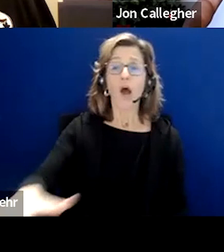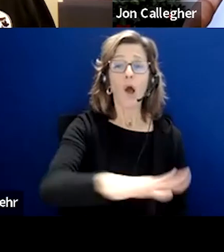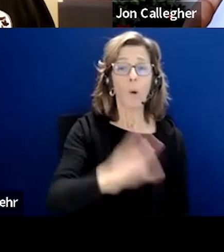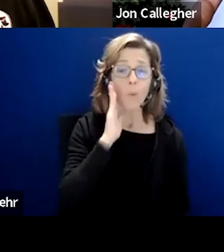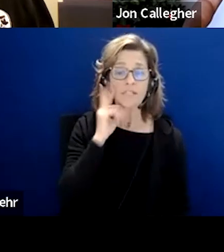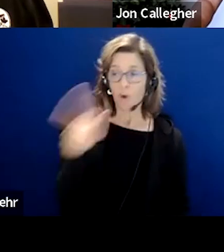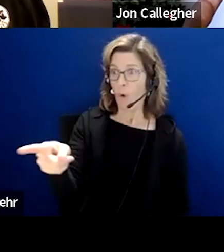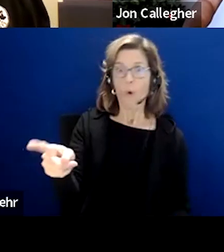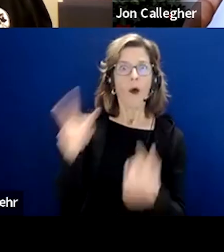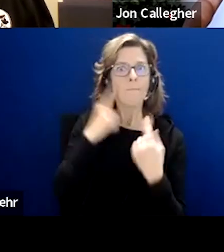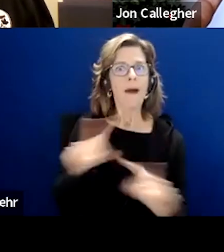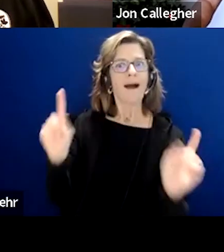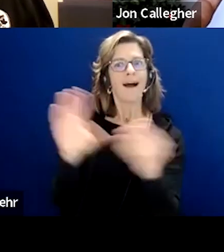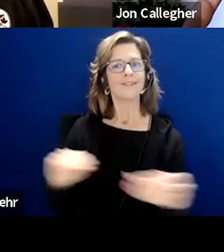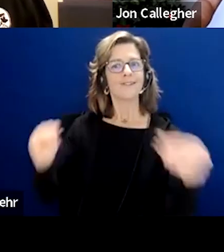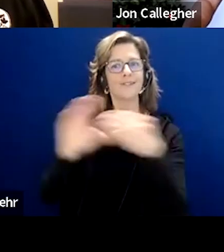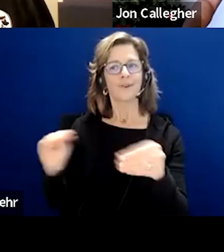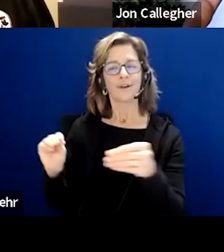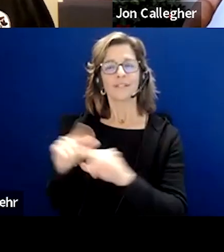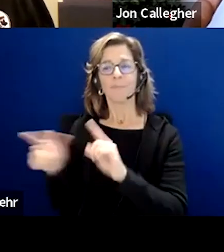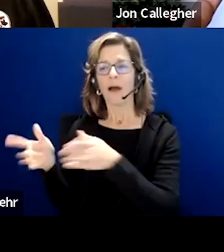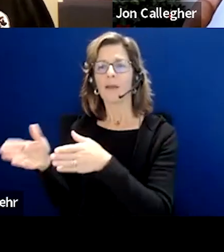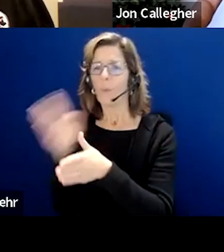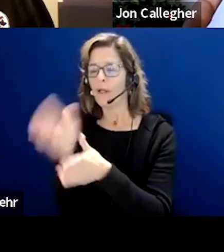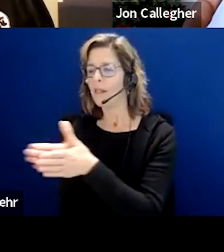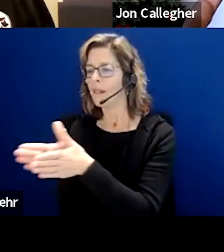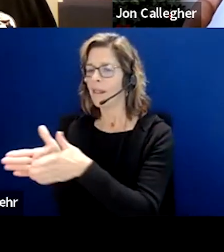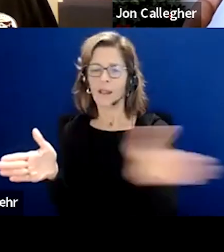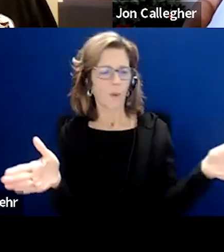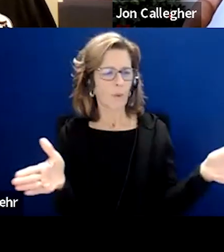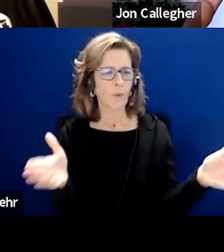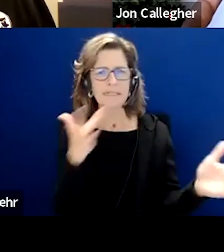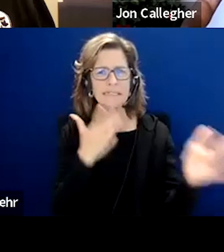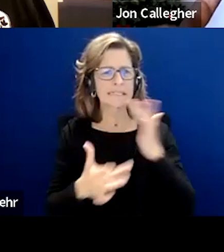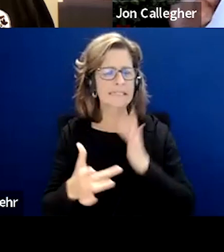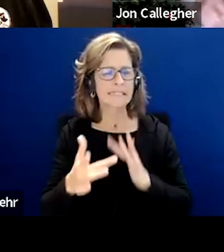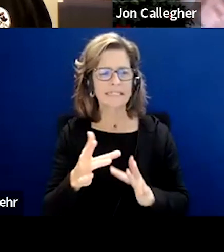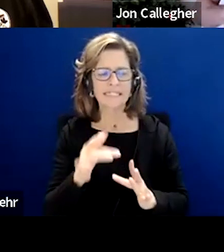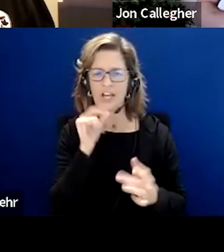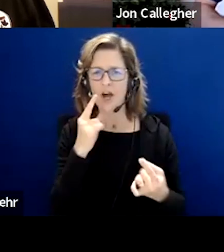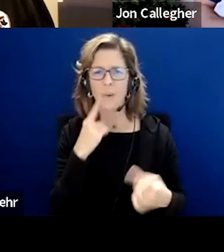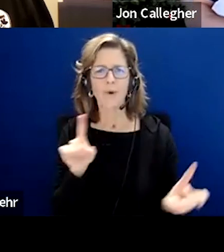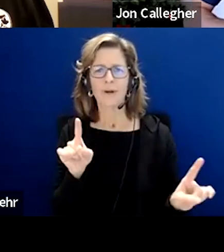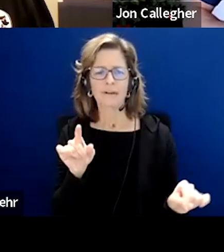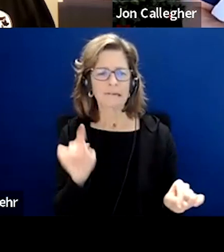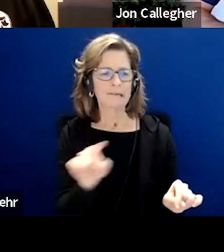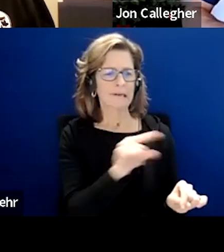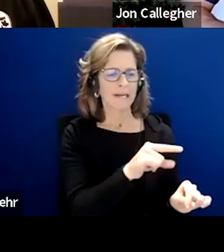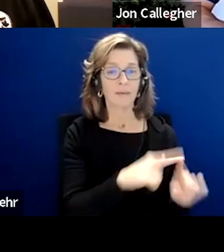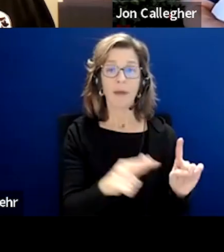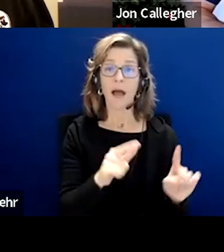there's also going to be plenty of shortcomings that may not be the headline. So for workers